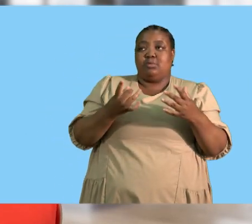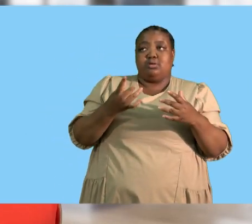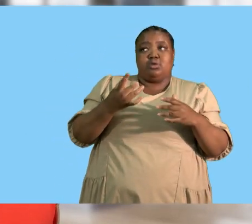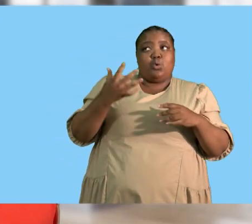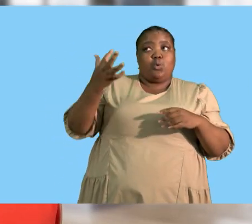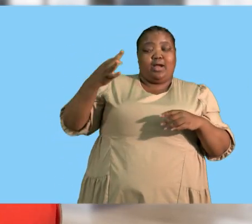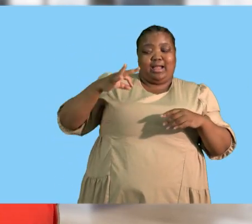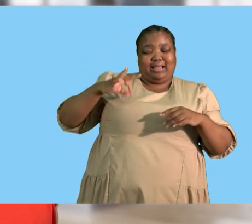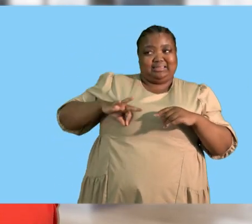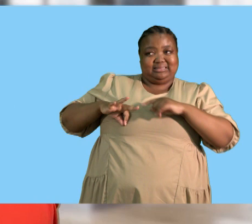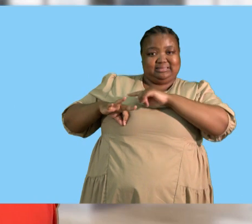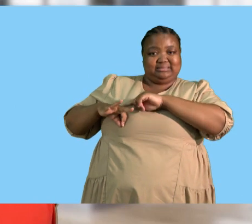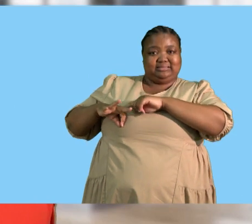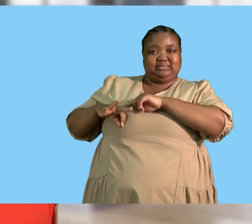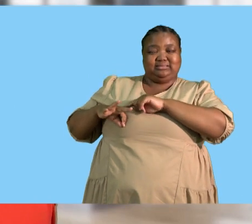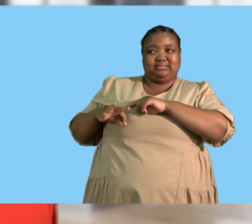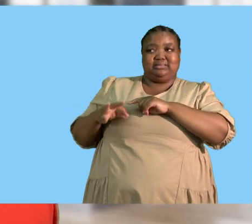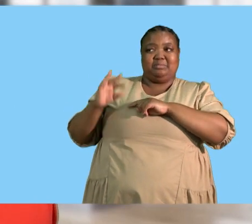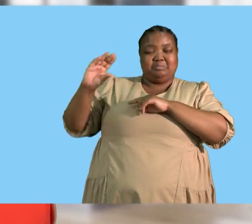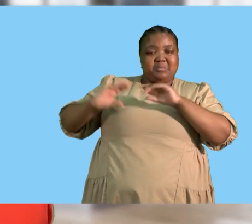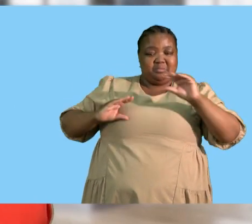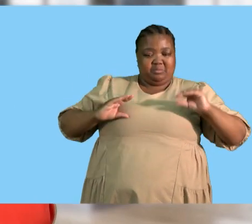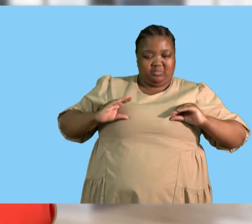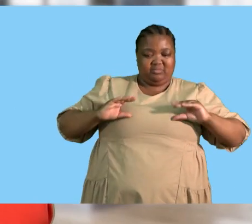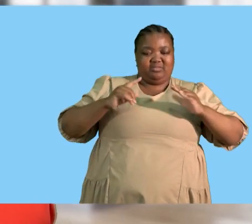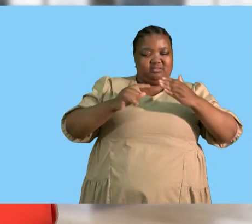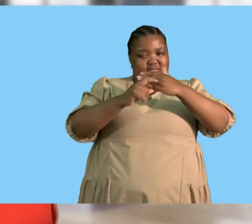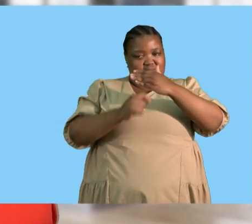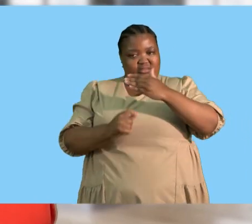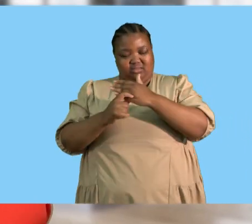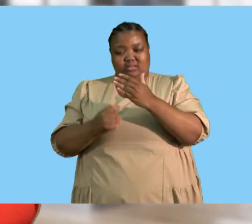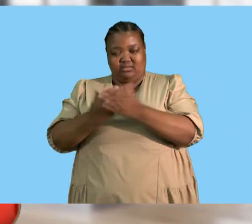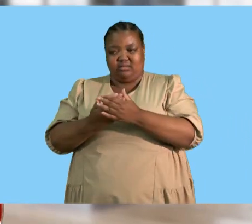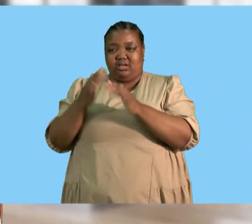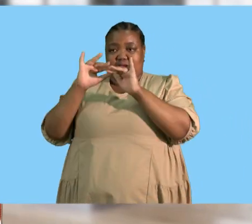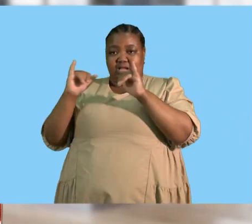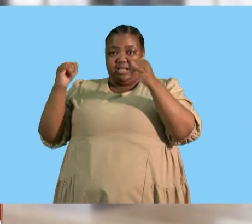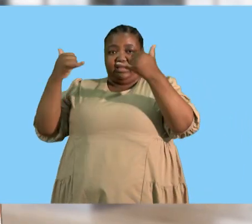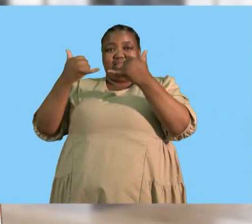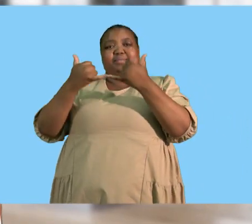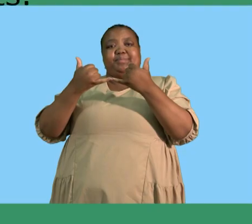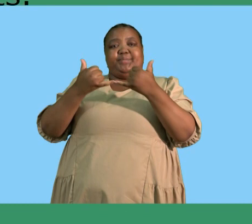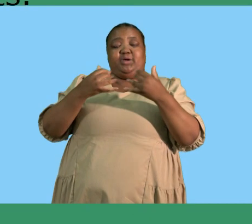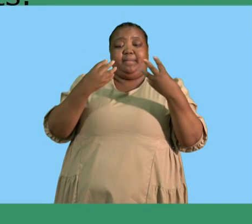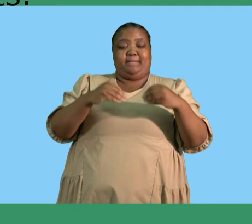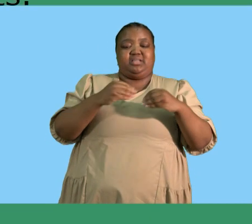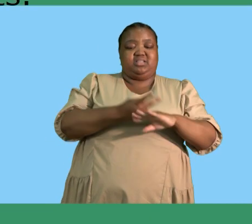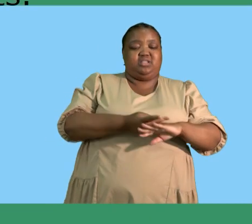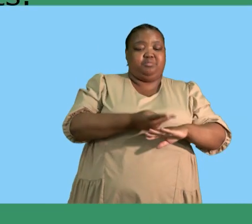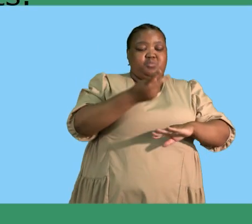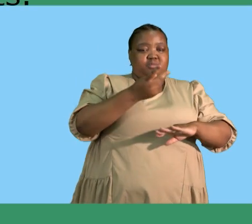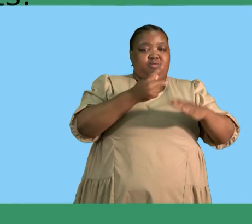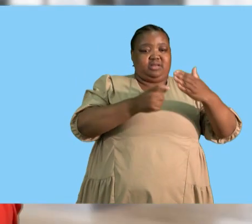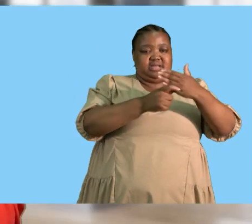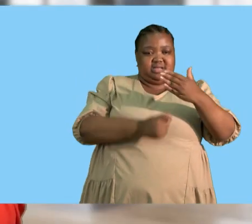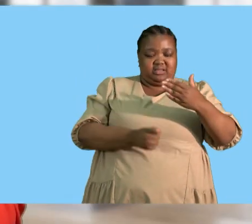the income that you earn as the owner. But if you have a company, the business's profits are going to be